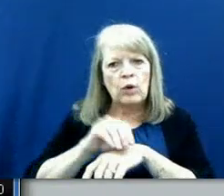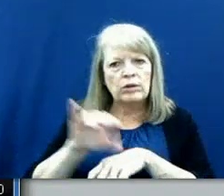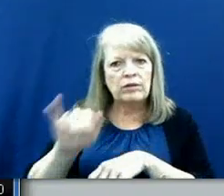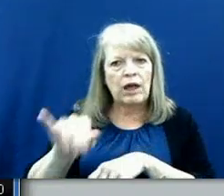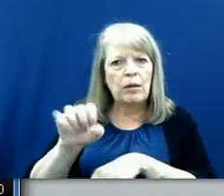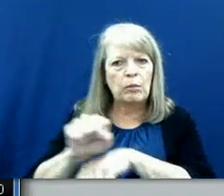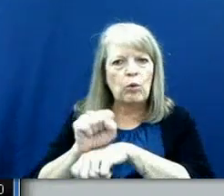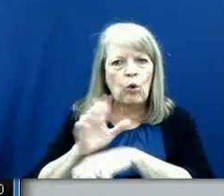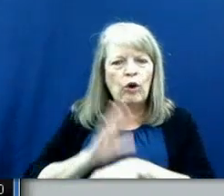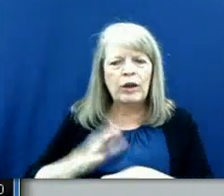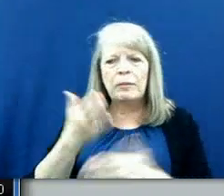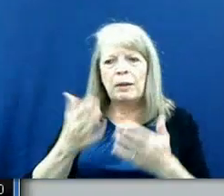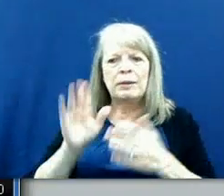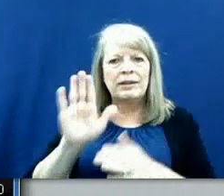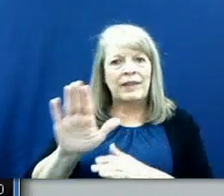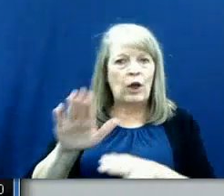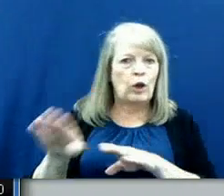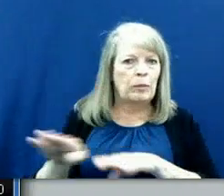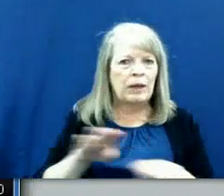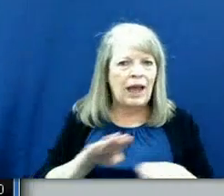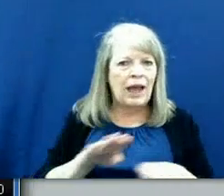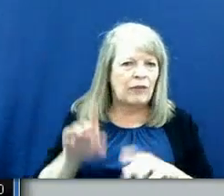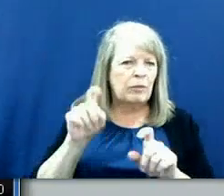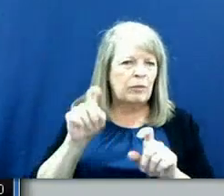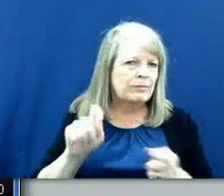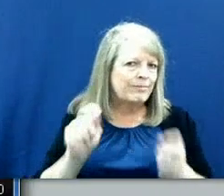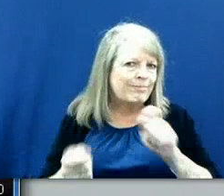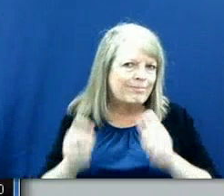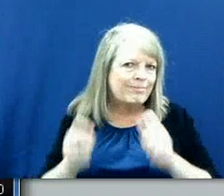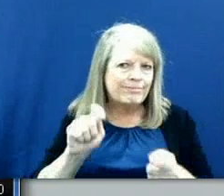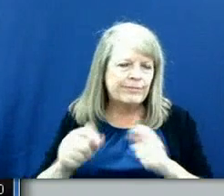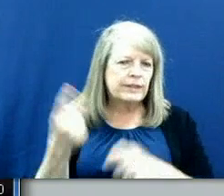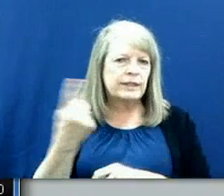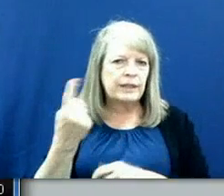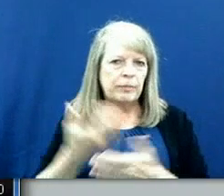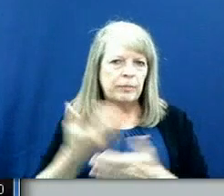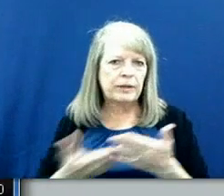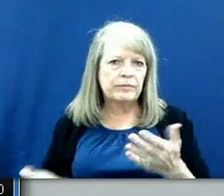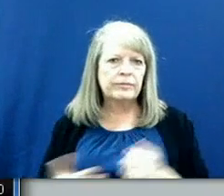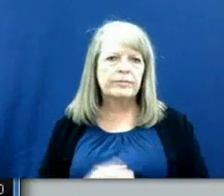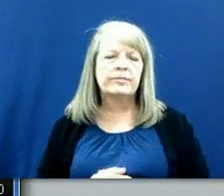might change their behavior.